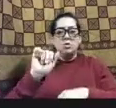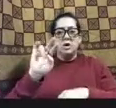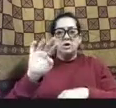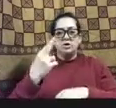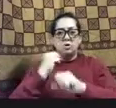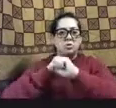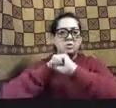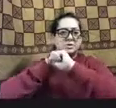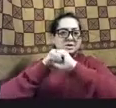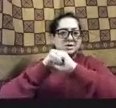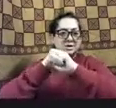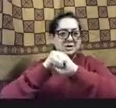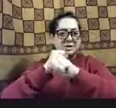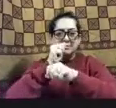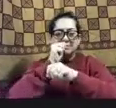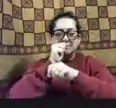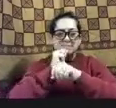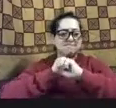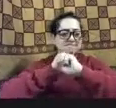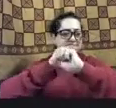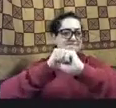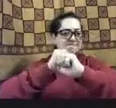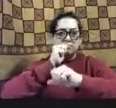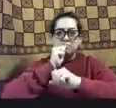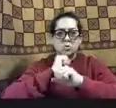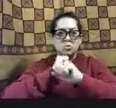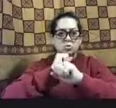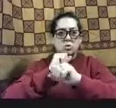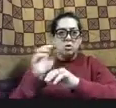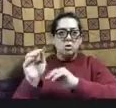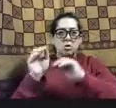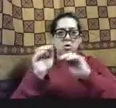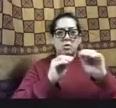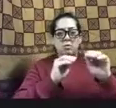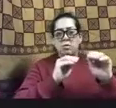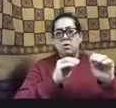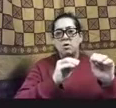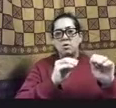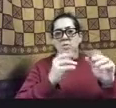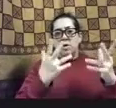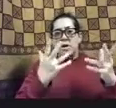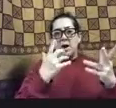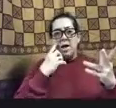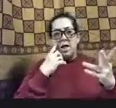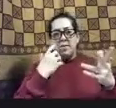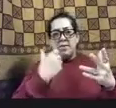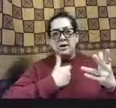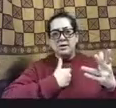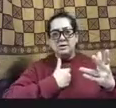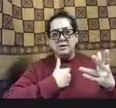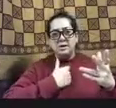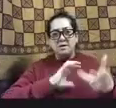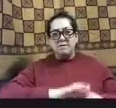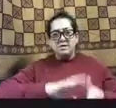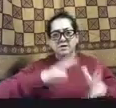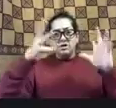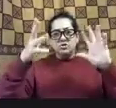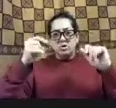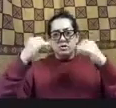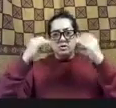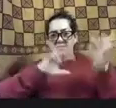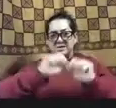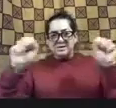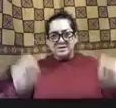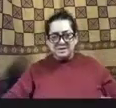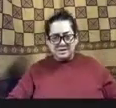resilience, we're looking at moving ultimately out of what I consider a self-destructive system